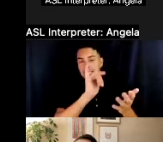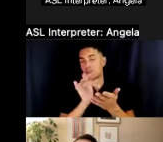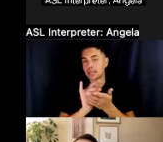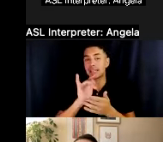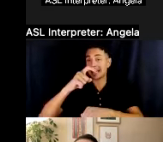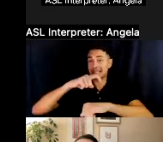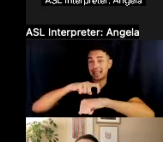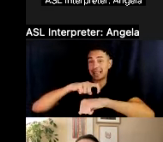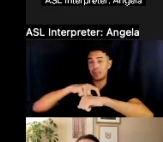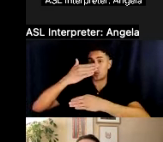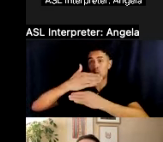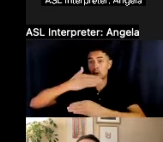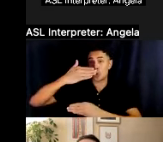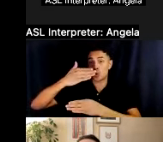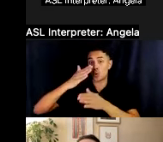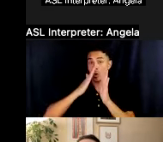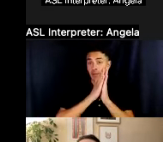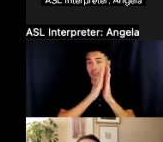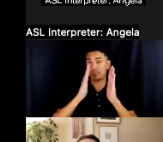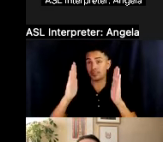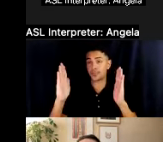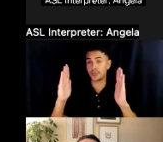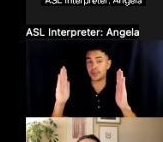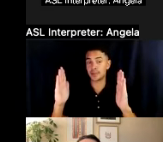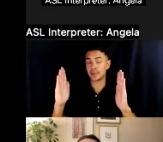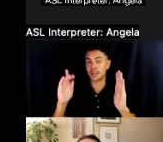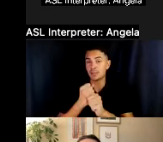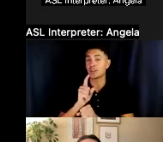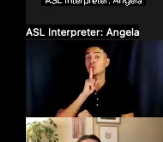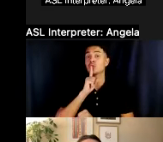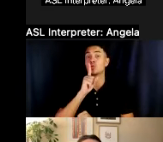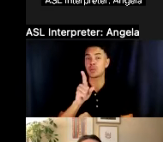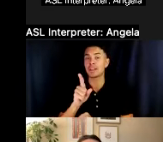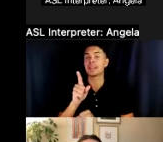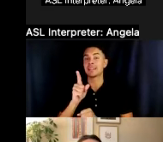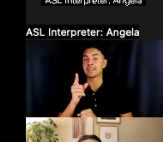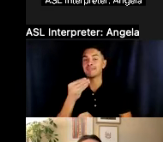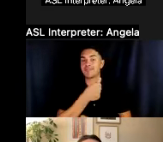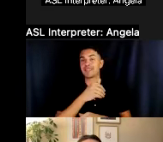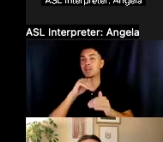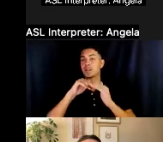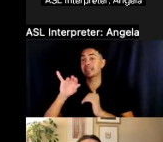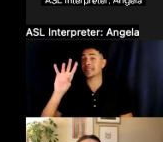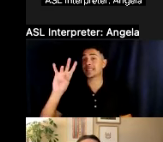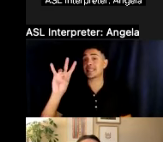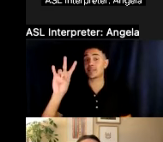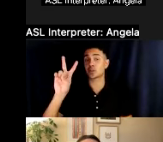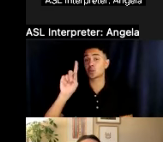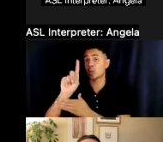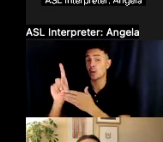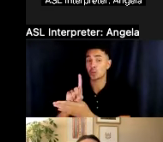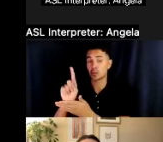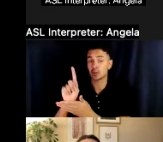of time that they're going to be making sure that it's administered within the 72 hours.